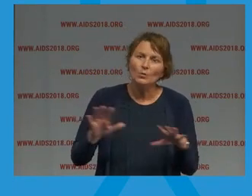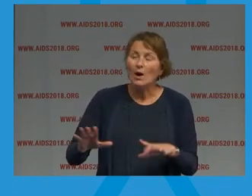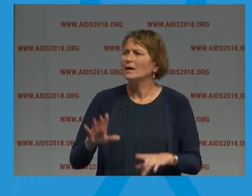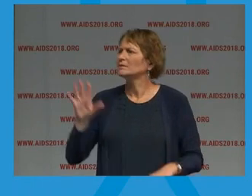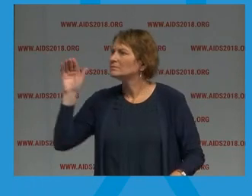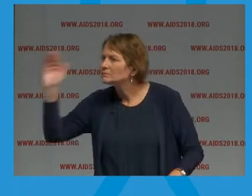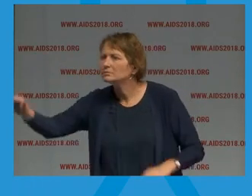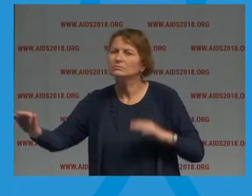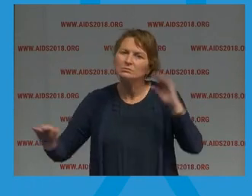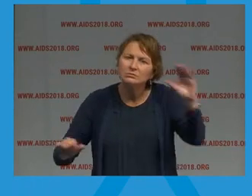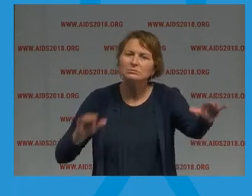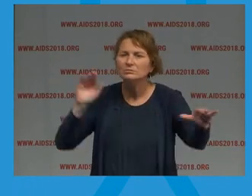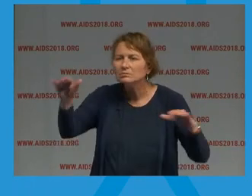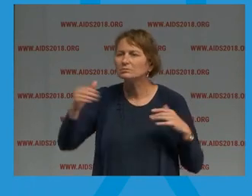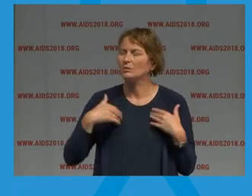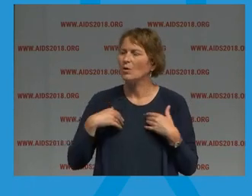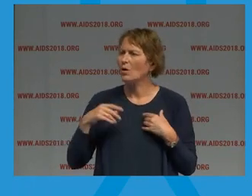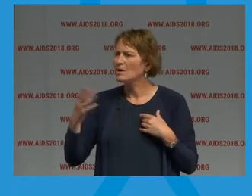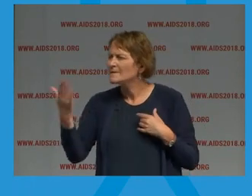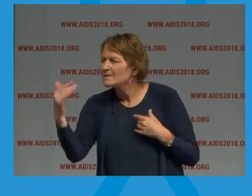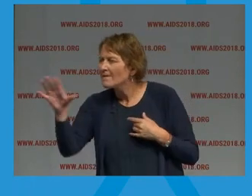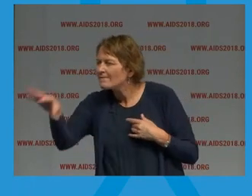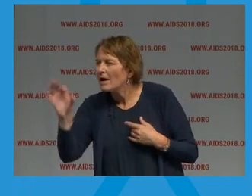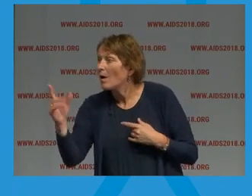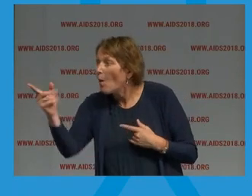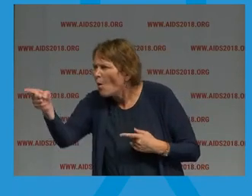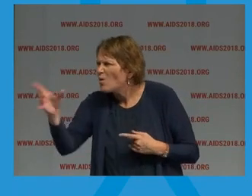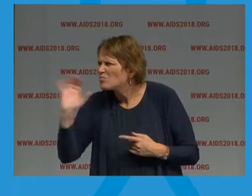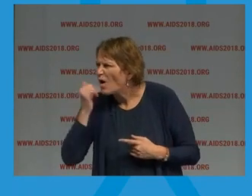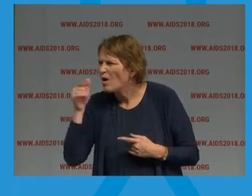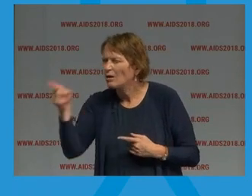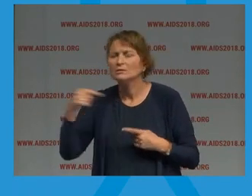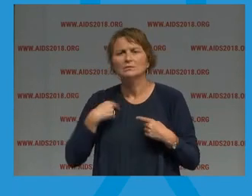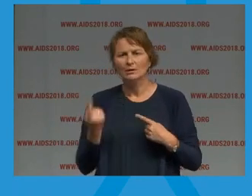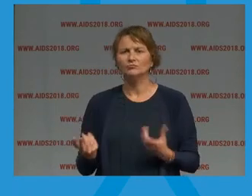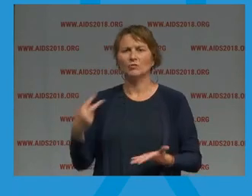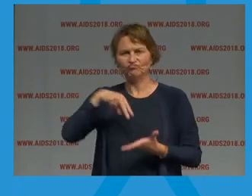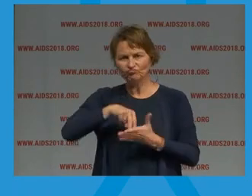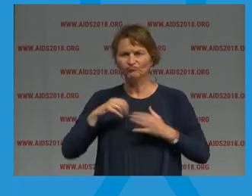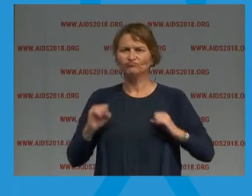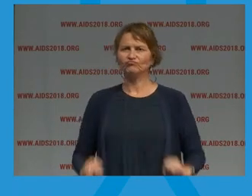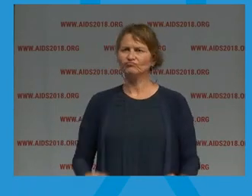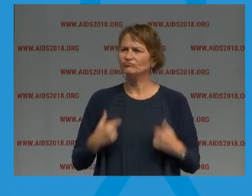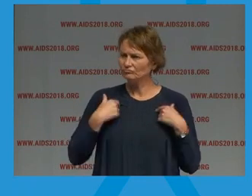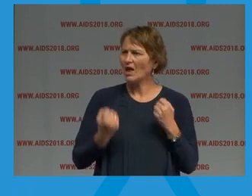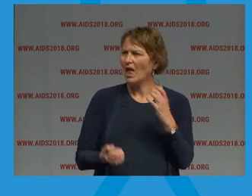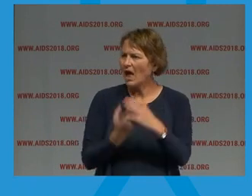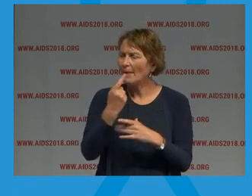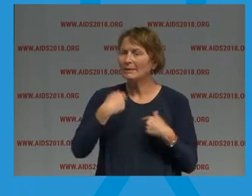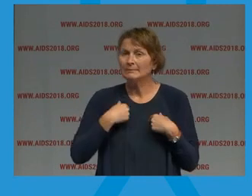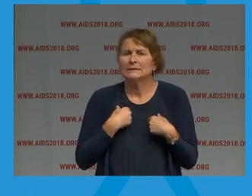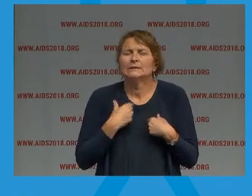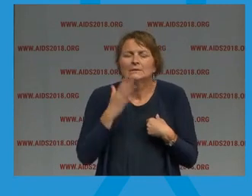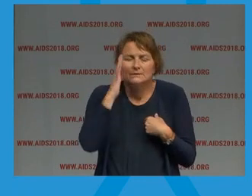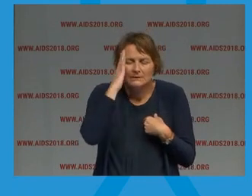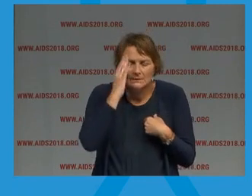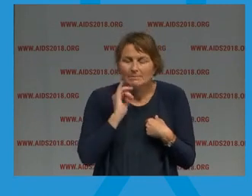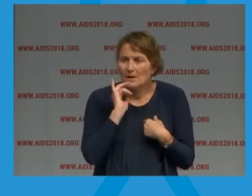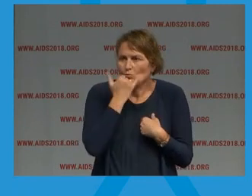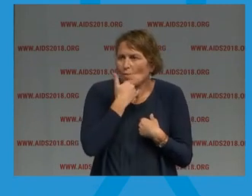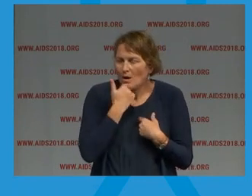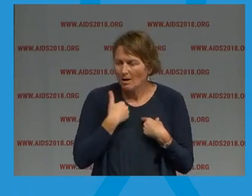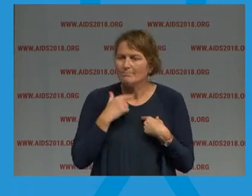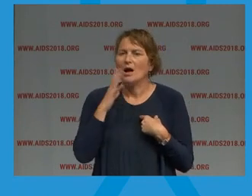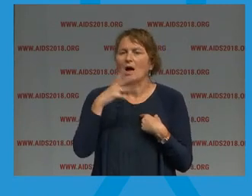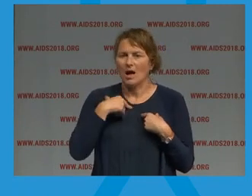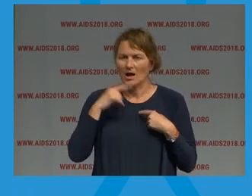you or to be found out, you know. Just stand up there and say, well, it's happening, I'm doing something wrong, and I'm going